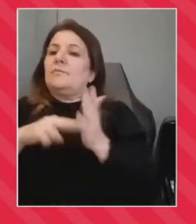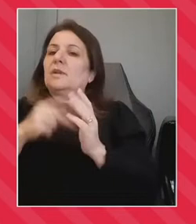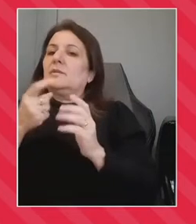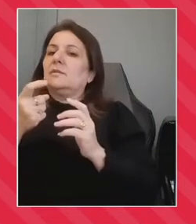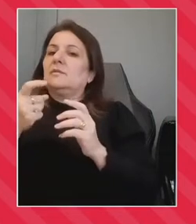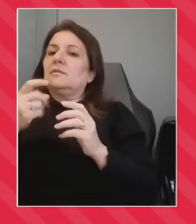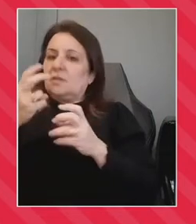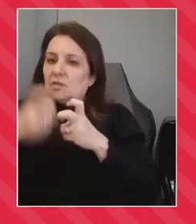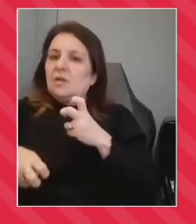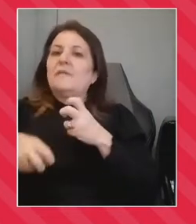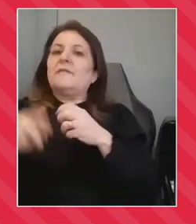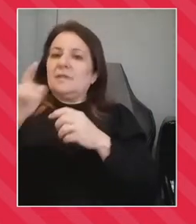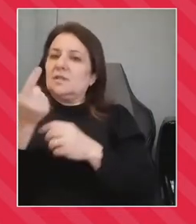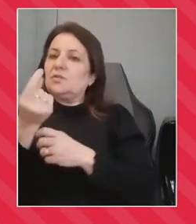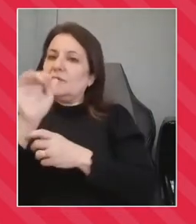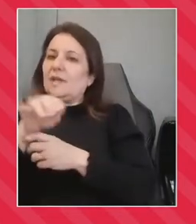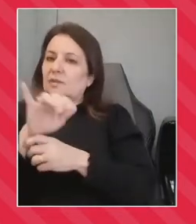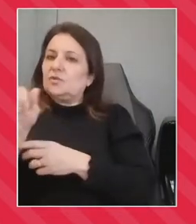things too.